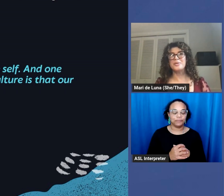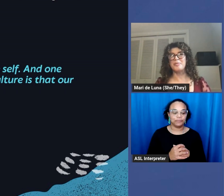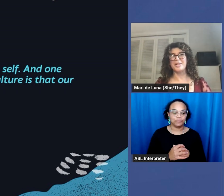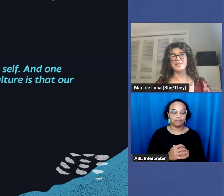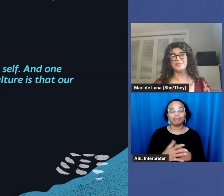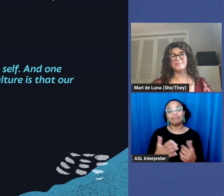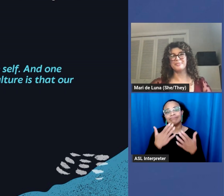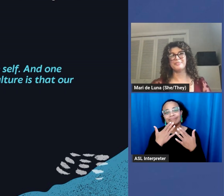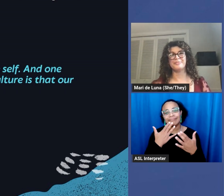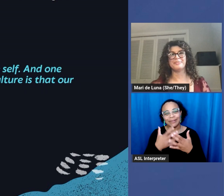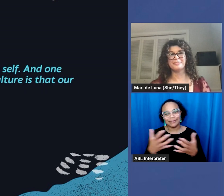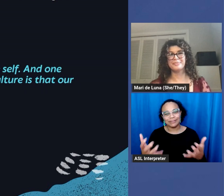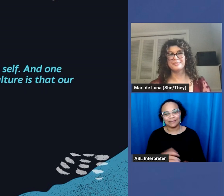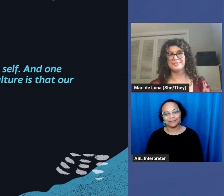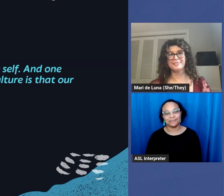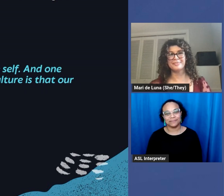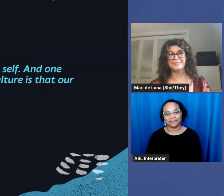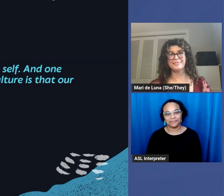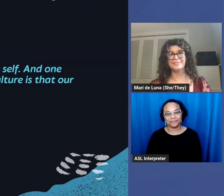Thank you so much.